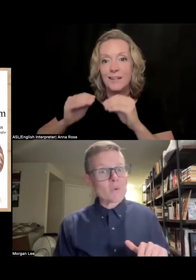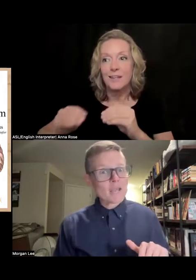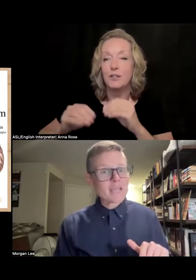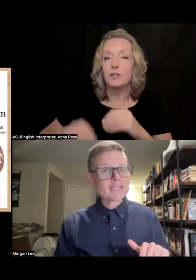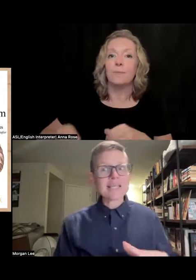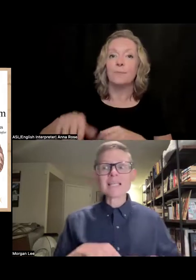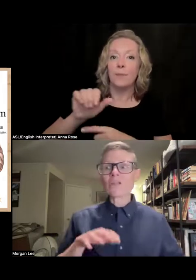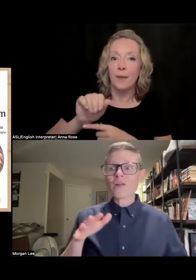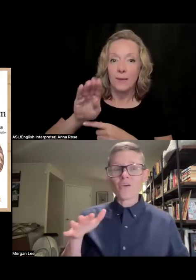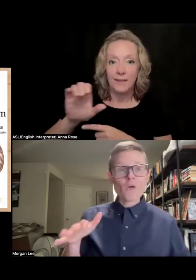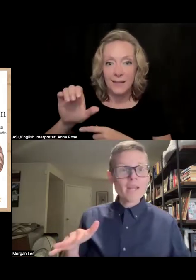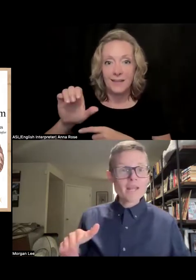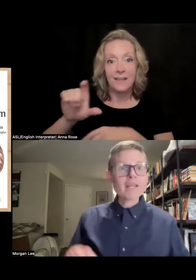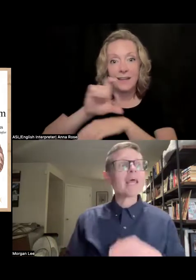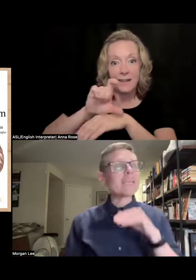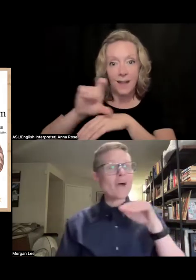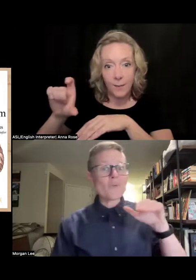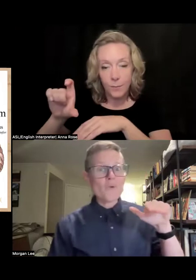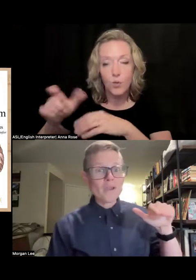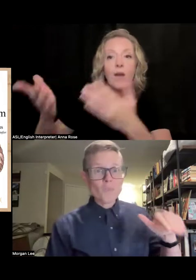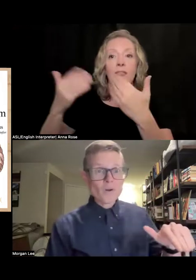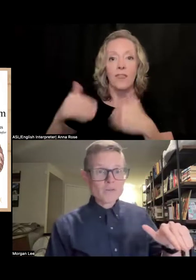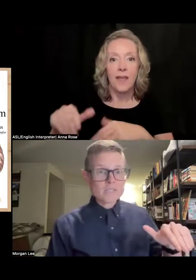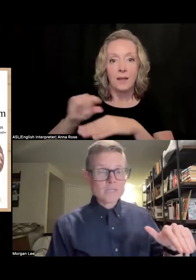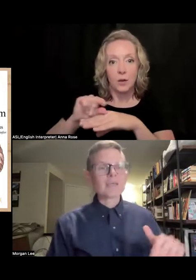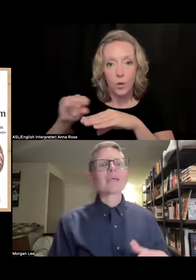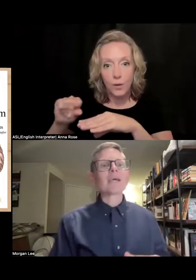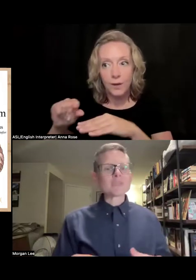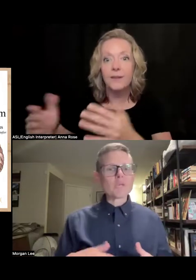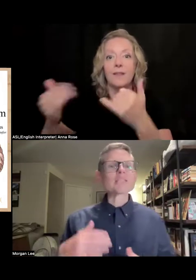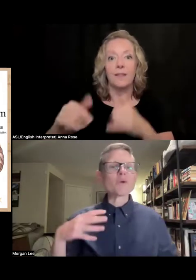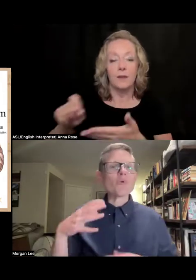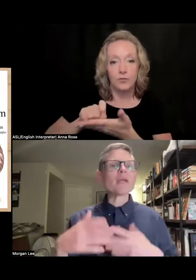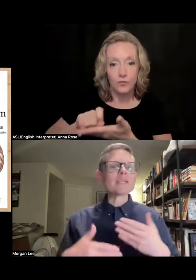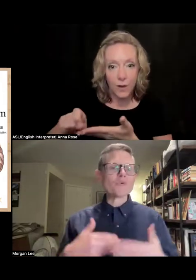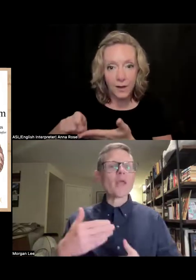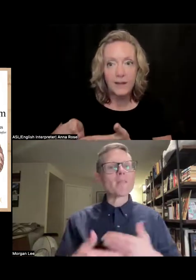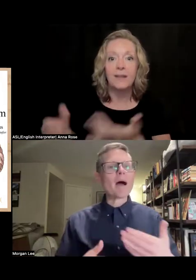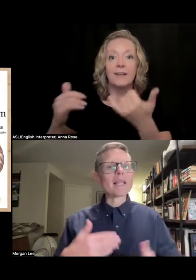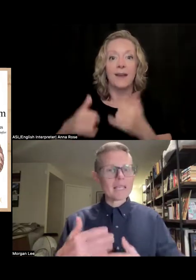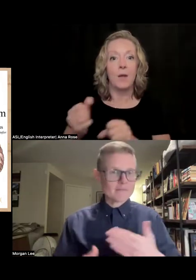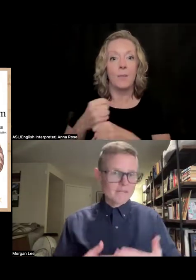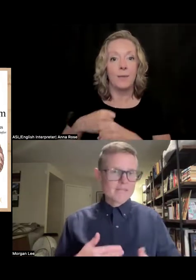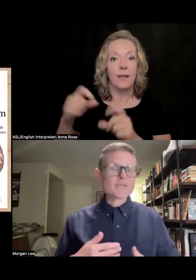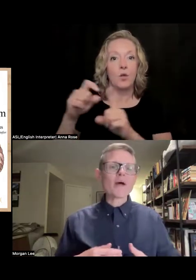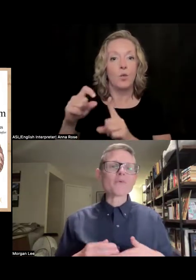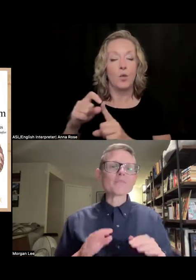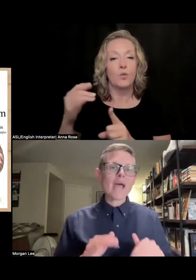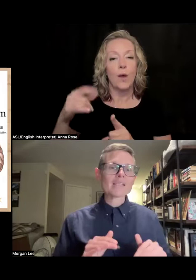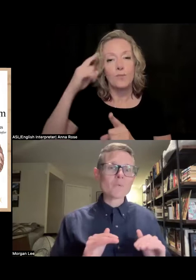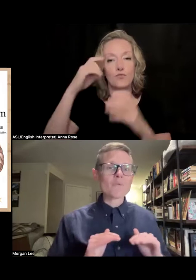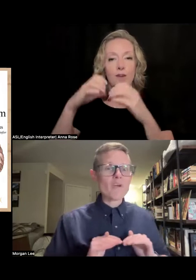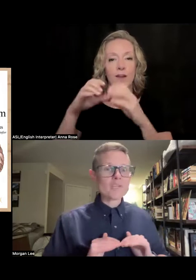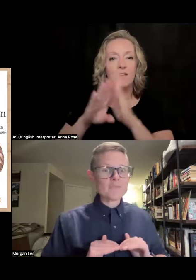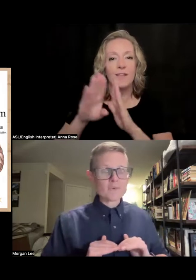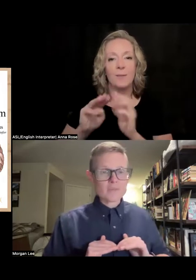add the lowercase, and then they learned how to write it, and now they're writing words. It's because their brain is creating myelin. So now those